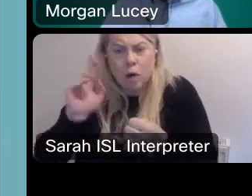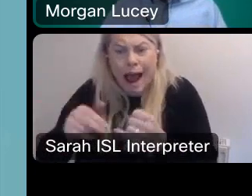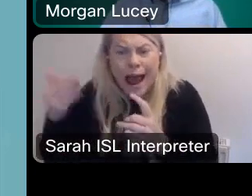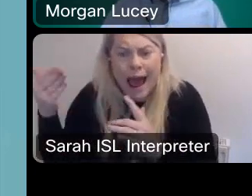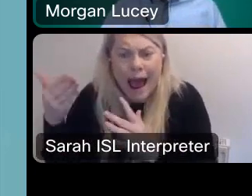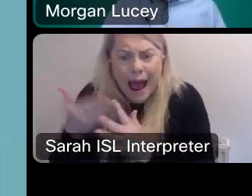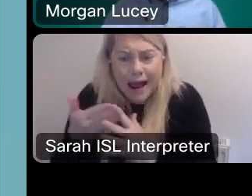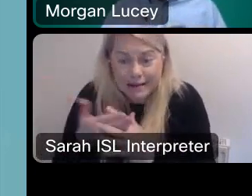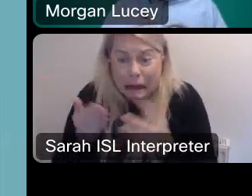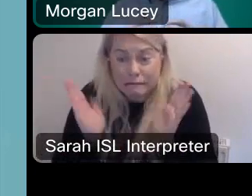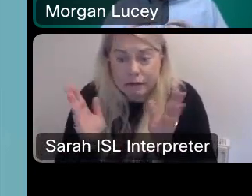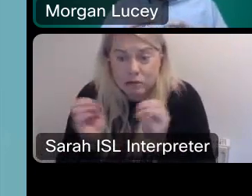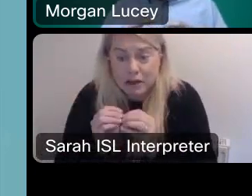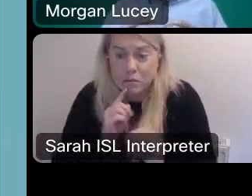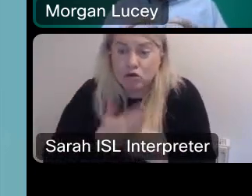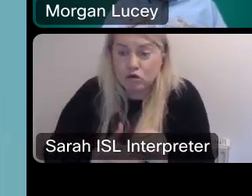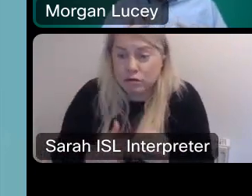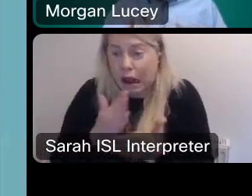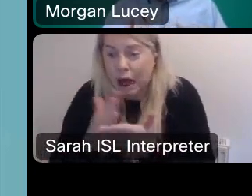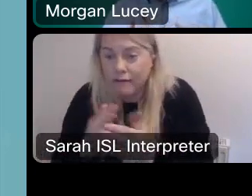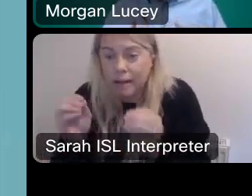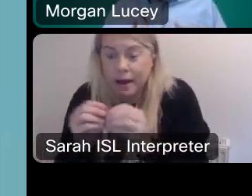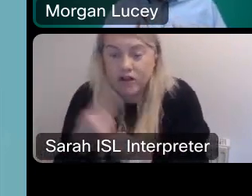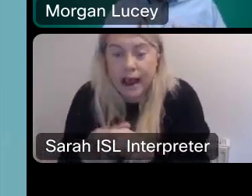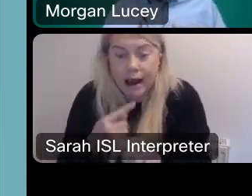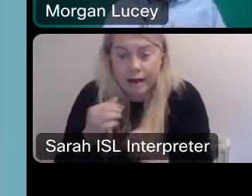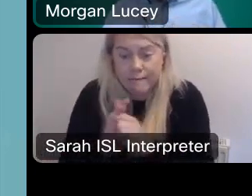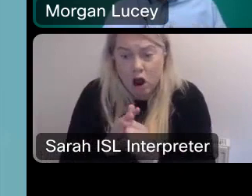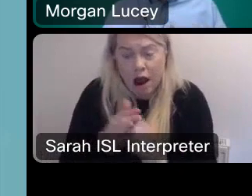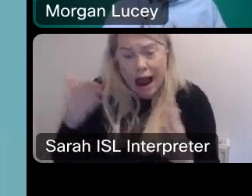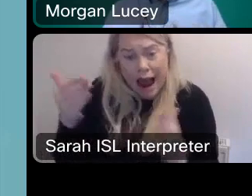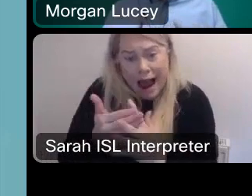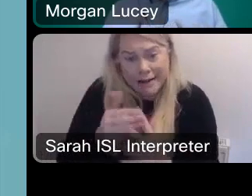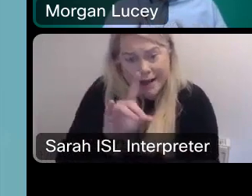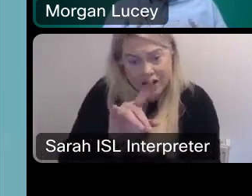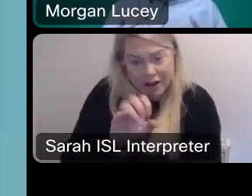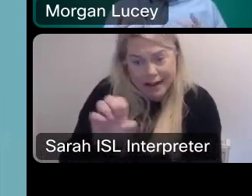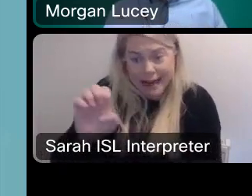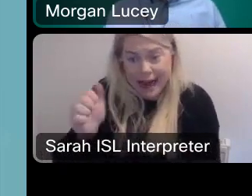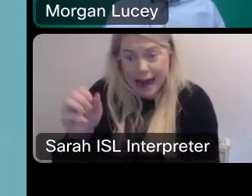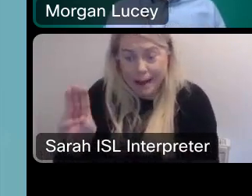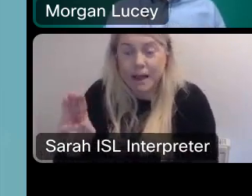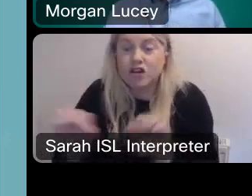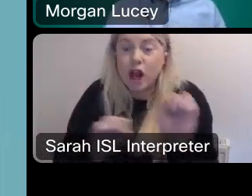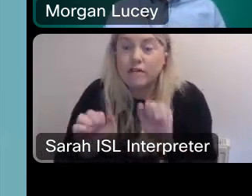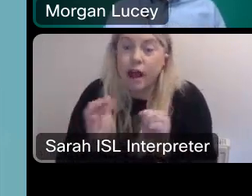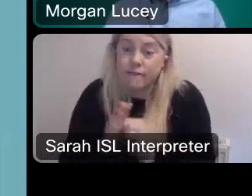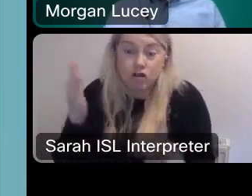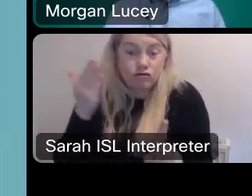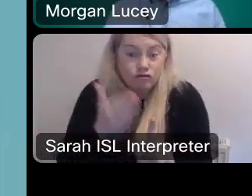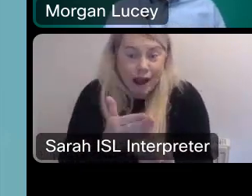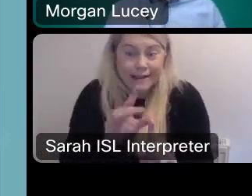just for clarity's sake, in terms of access to HSE EAP services, it's for direct employees of